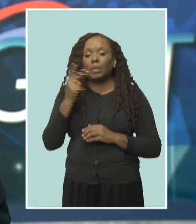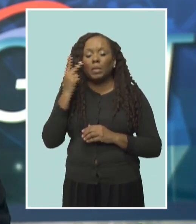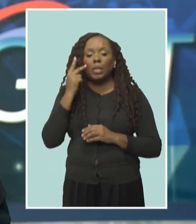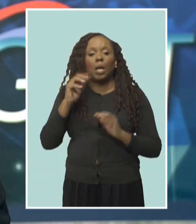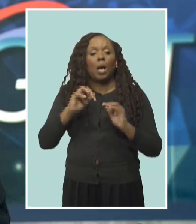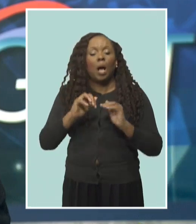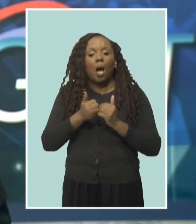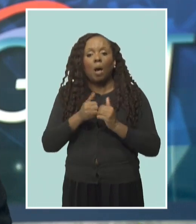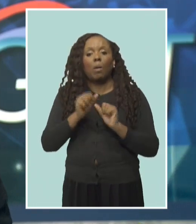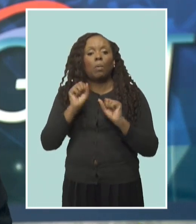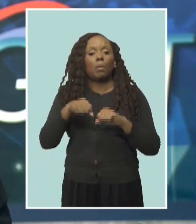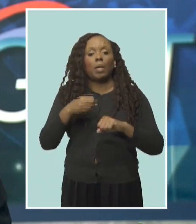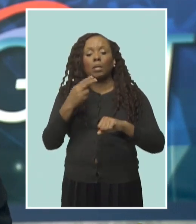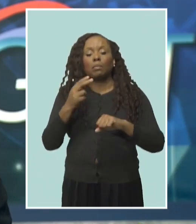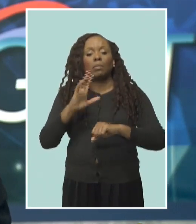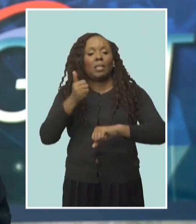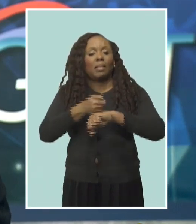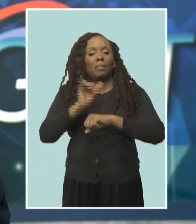region.